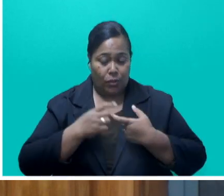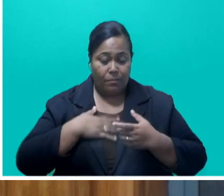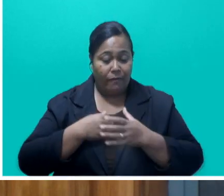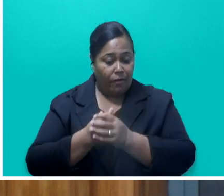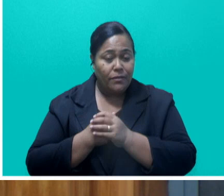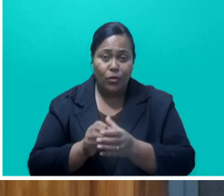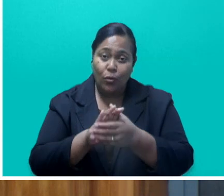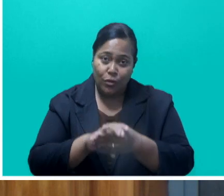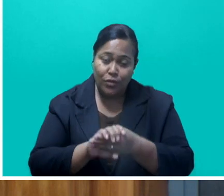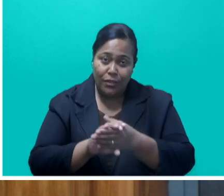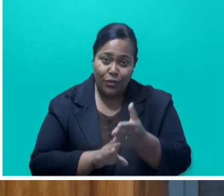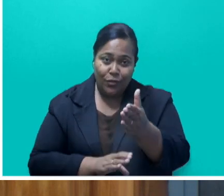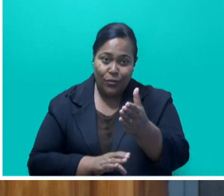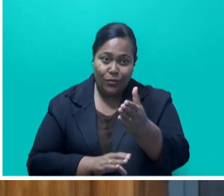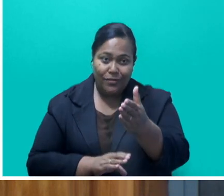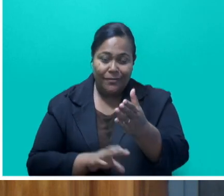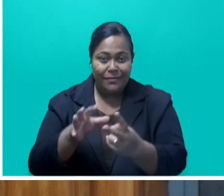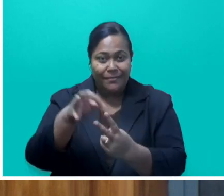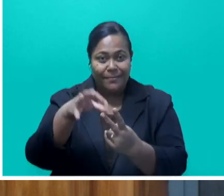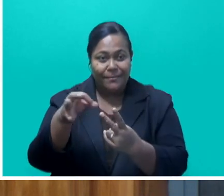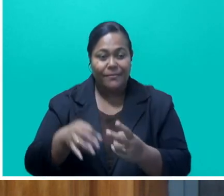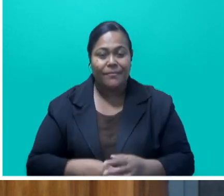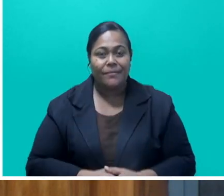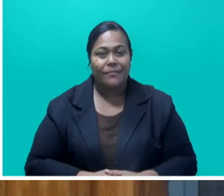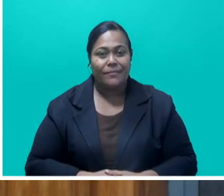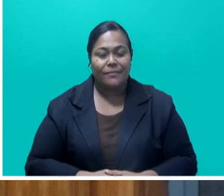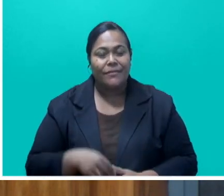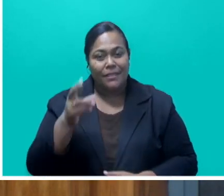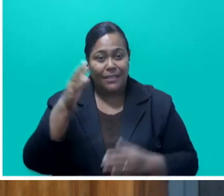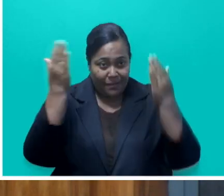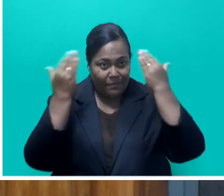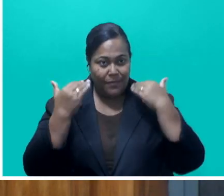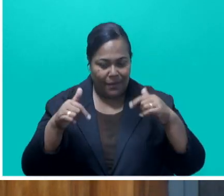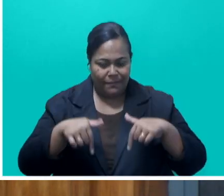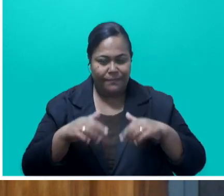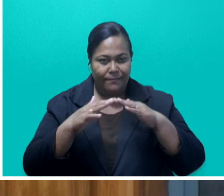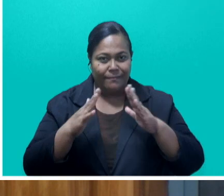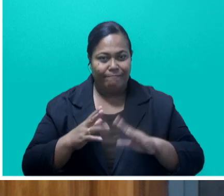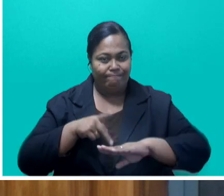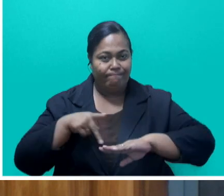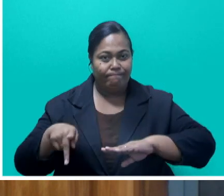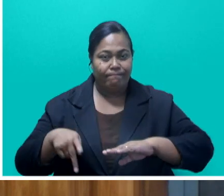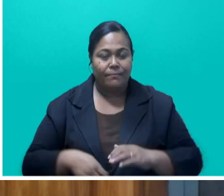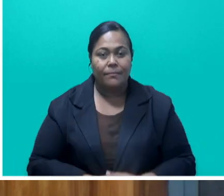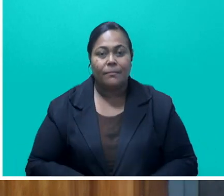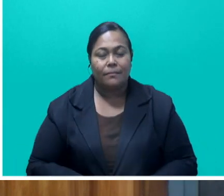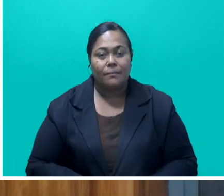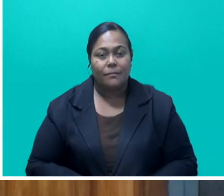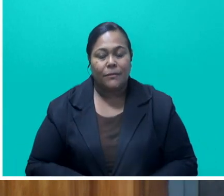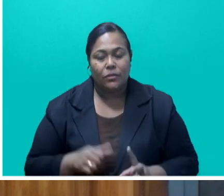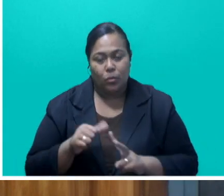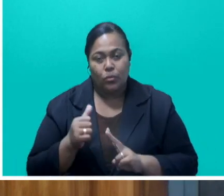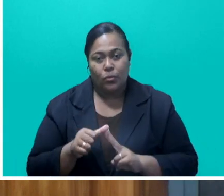congratulating you on your appointment as a Speaker of this august House, as well as the